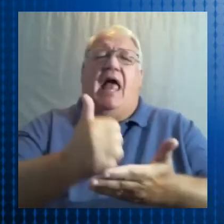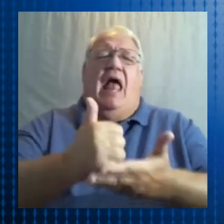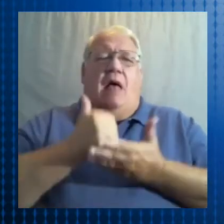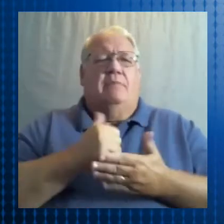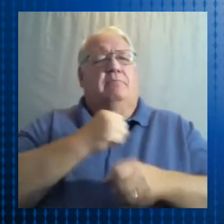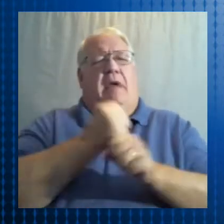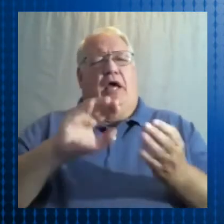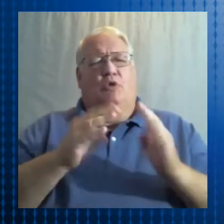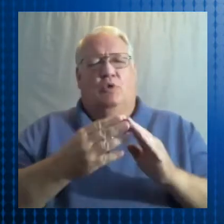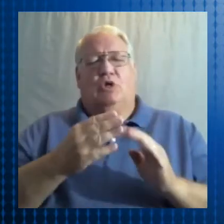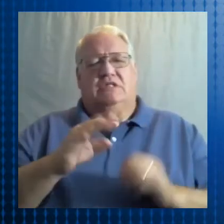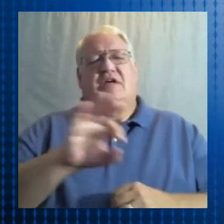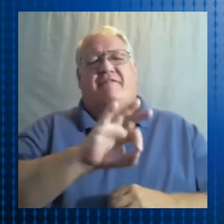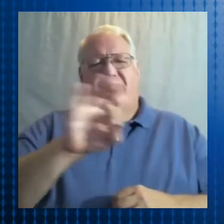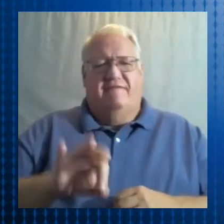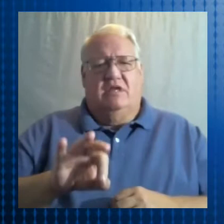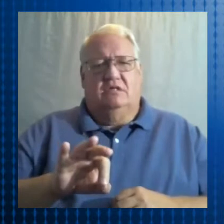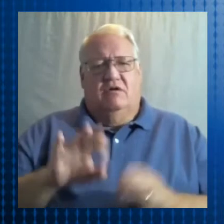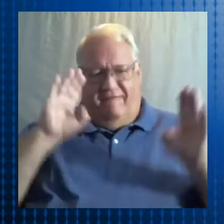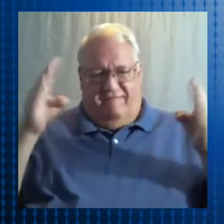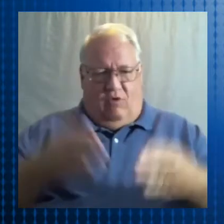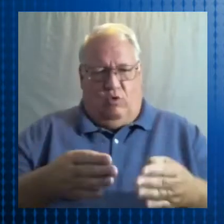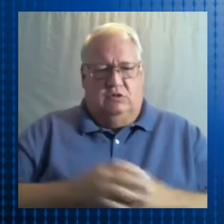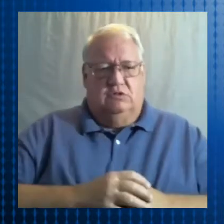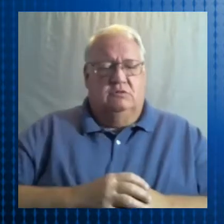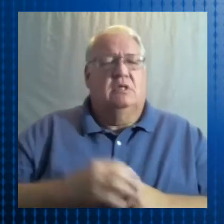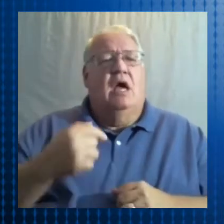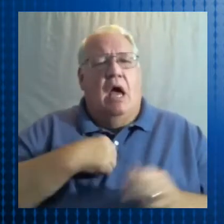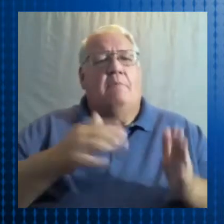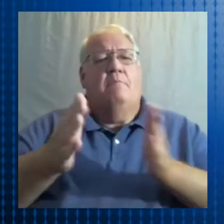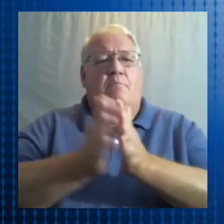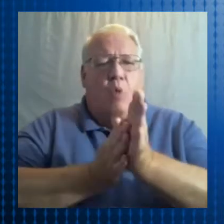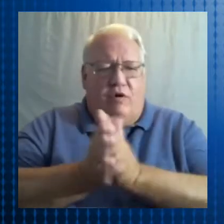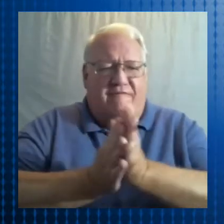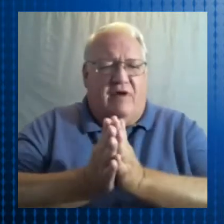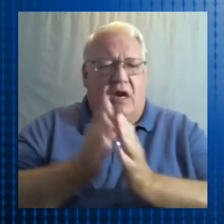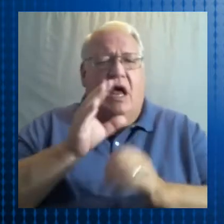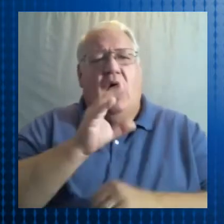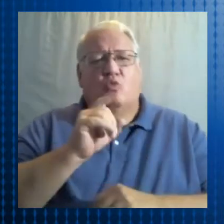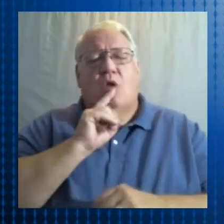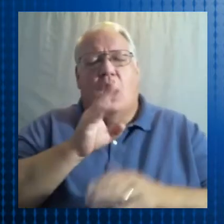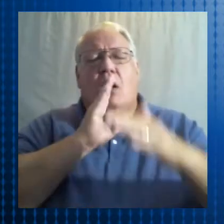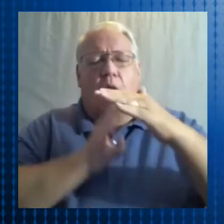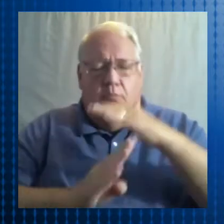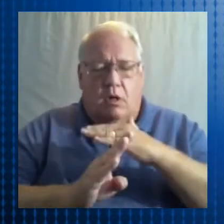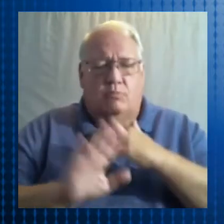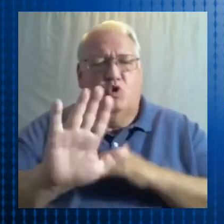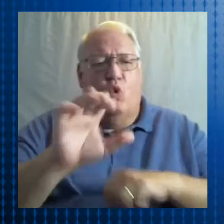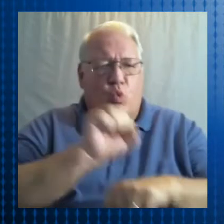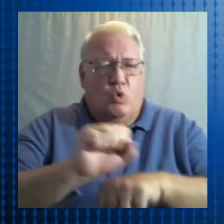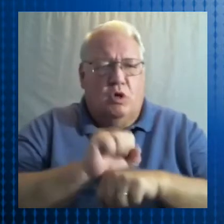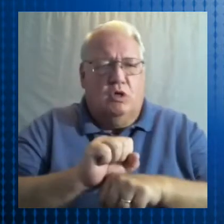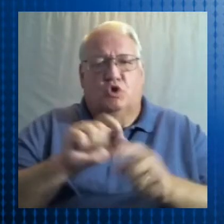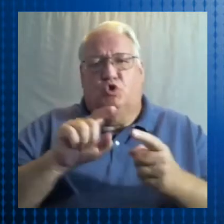is Flint-focused. I am motivated and humbled by your service to the scholars and families